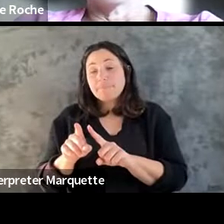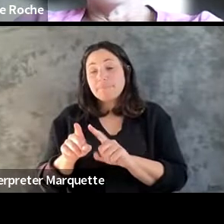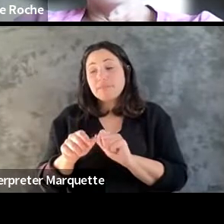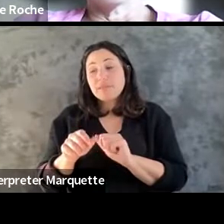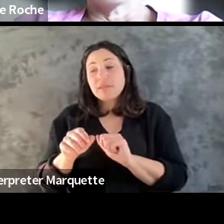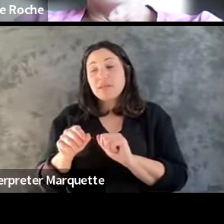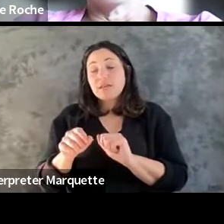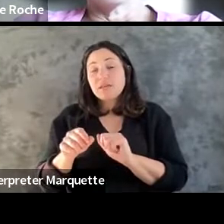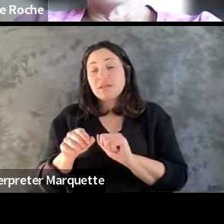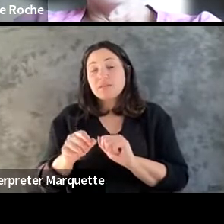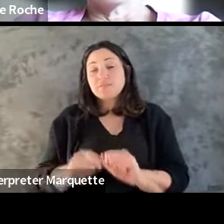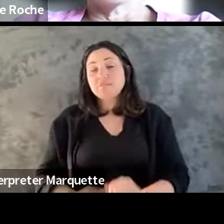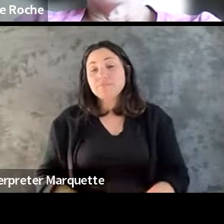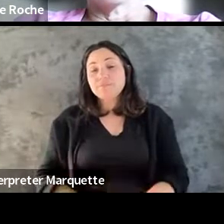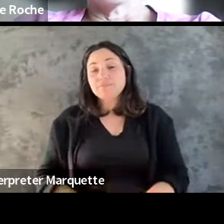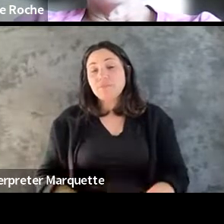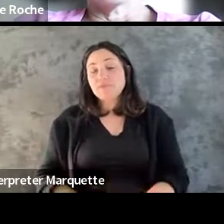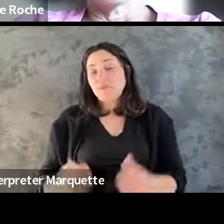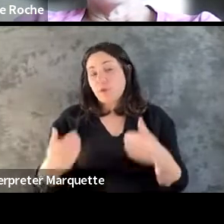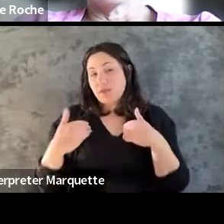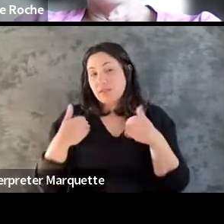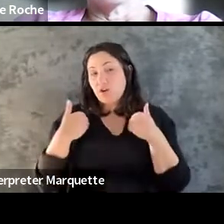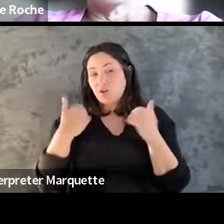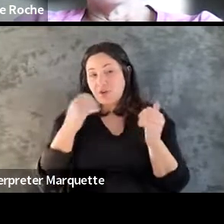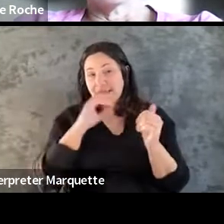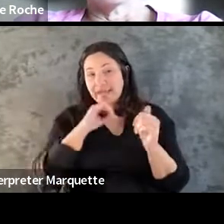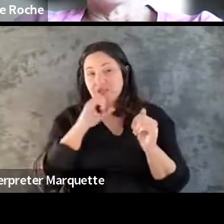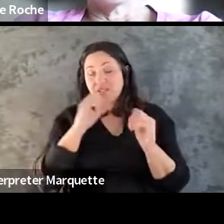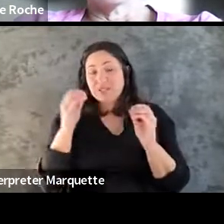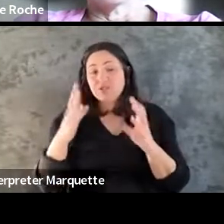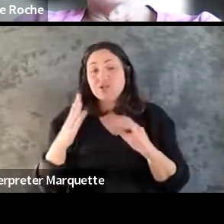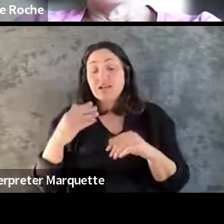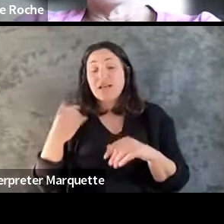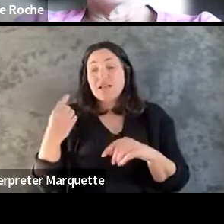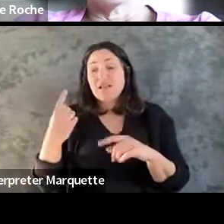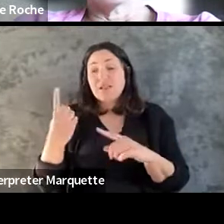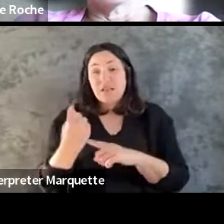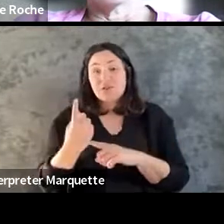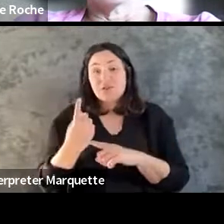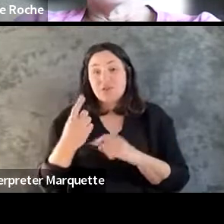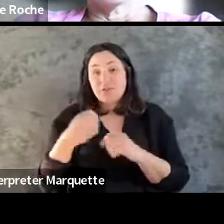have done in some of the lower grades is last year they created an entire,